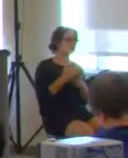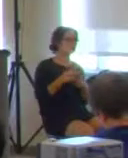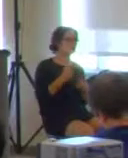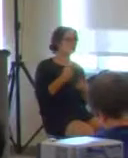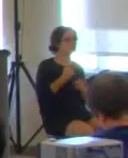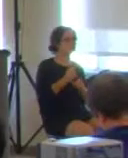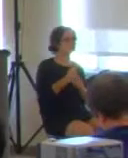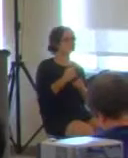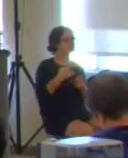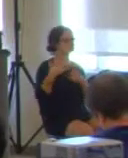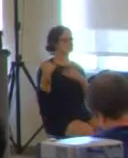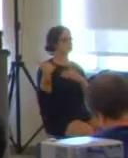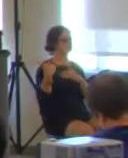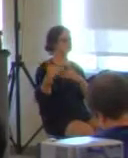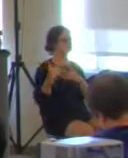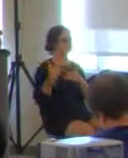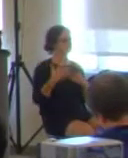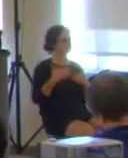of responsibility.